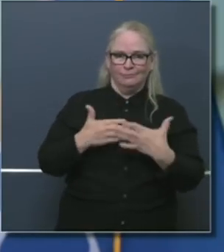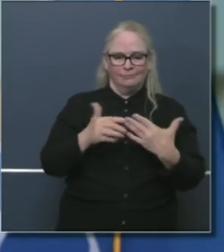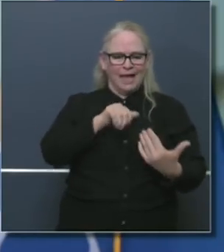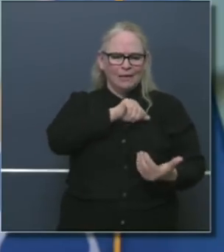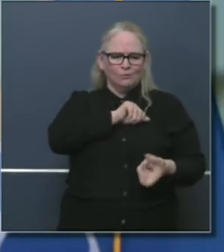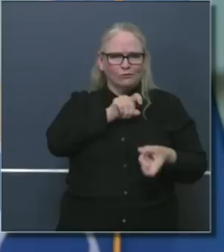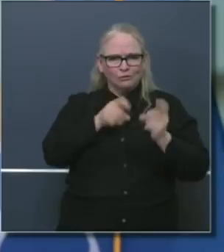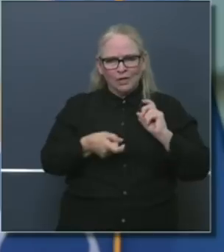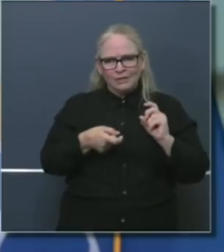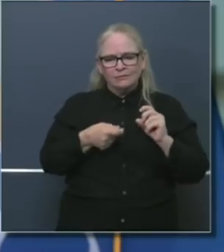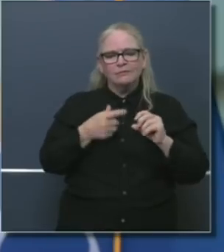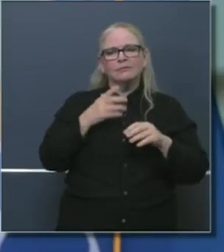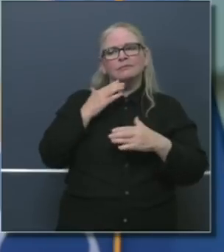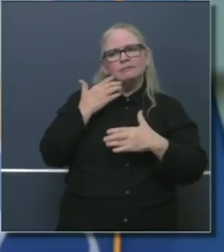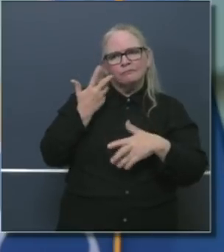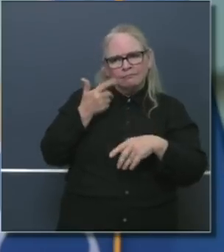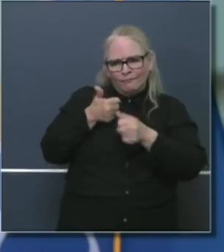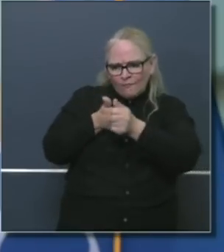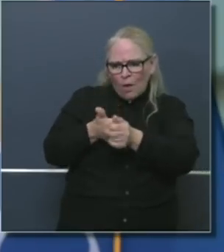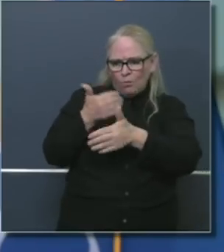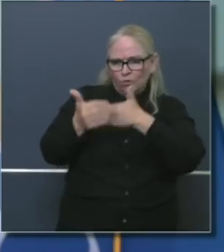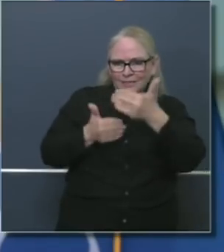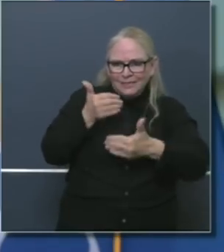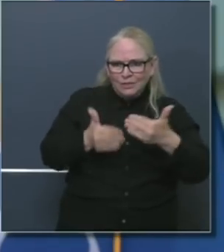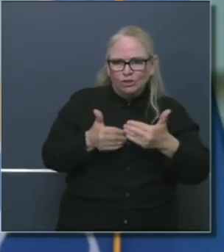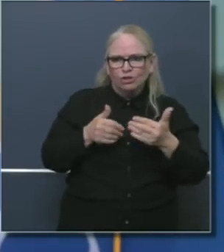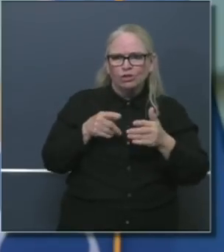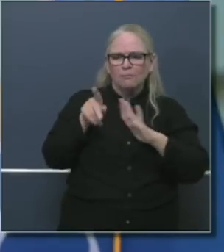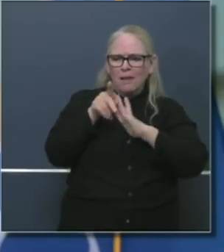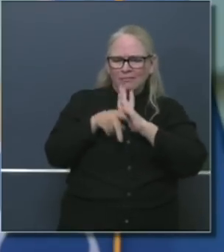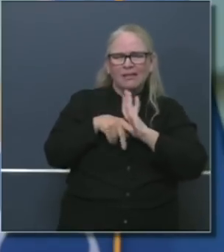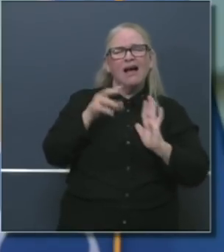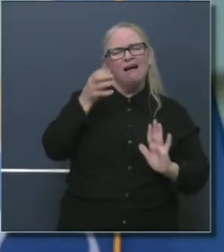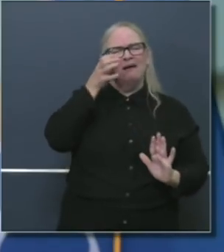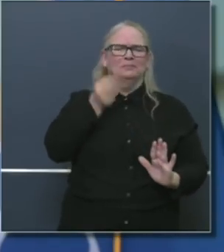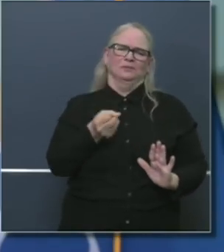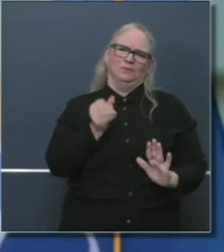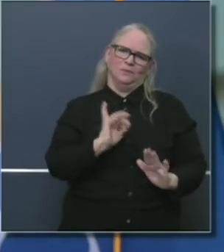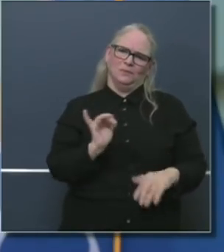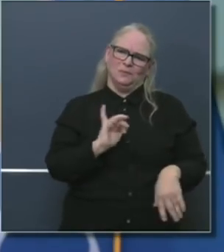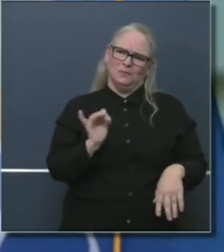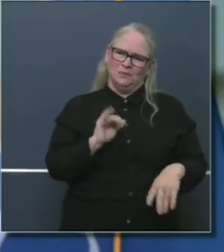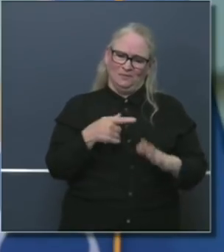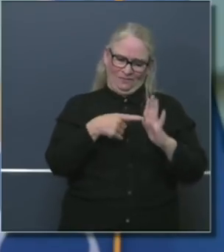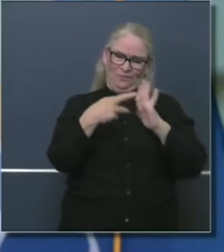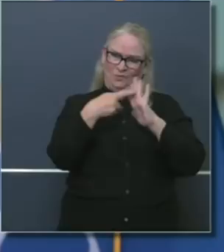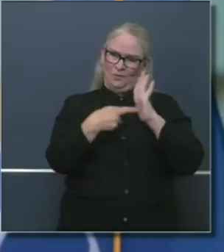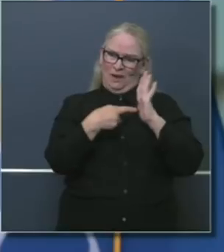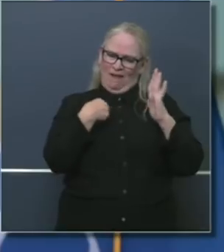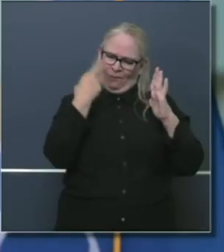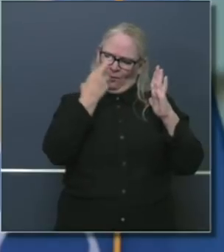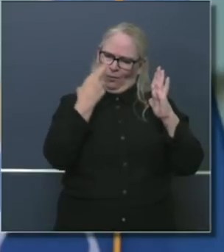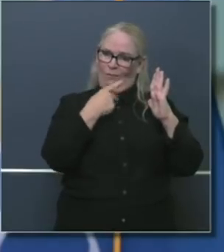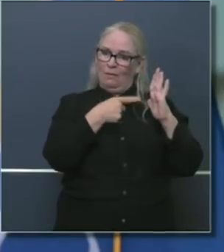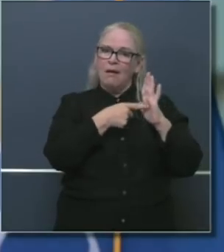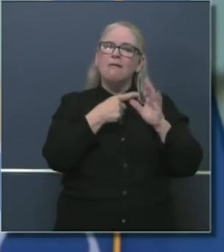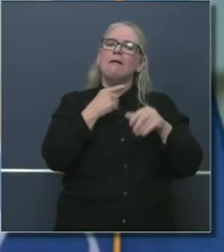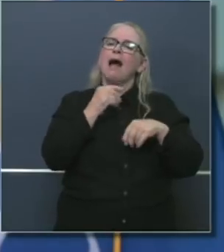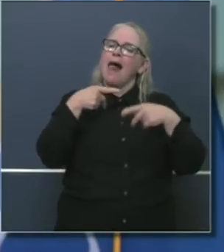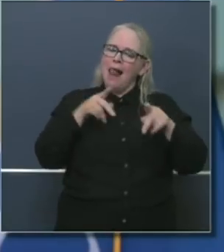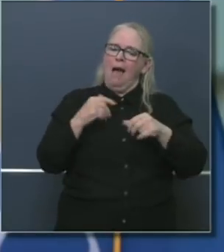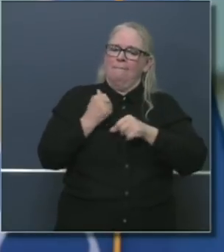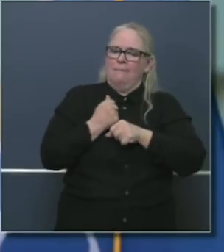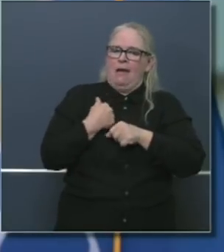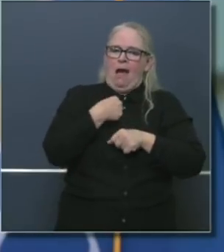procedures, and common sense application of these rules that will allow us to make some real progress.